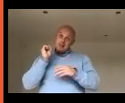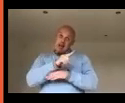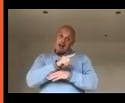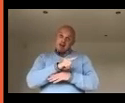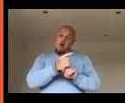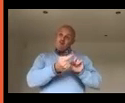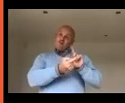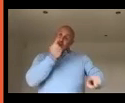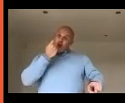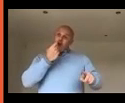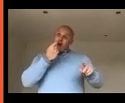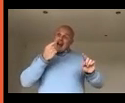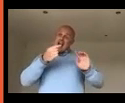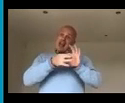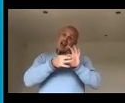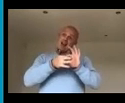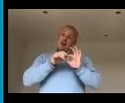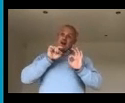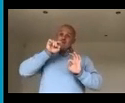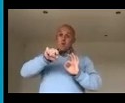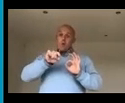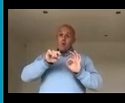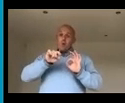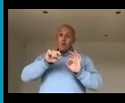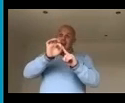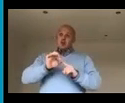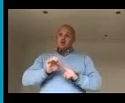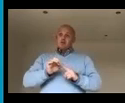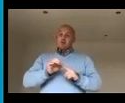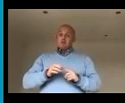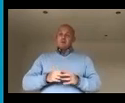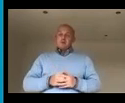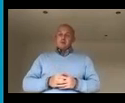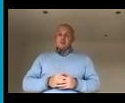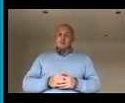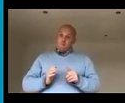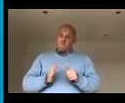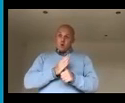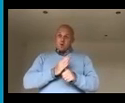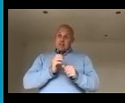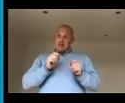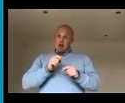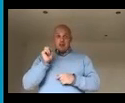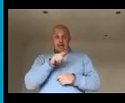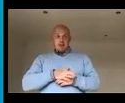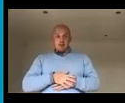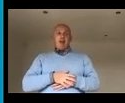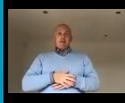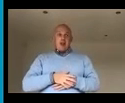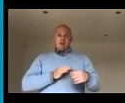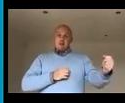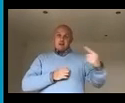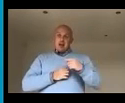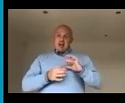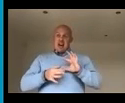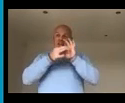get a link which will take you to the application form. So what do you need to put on the